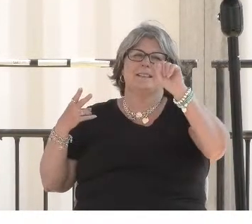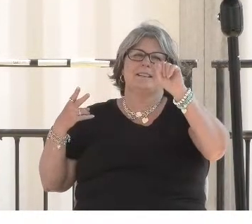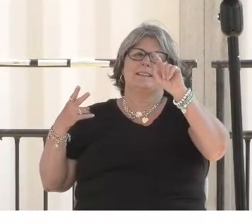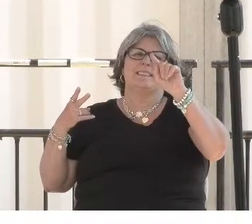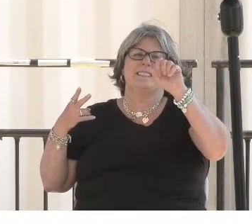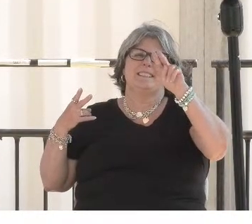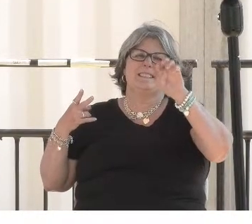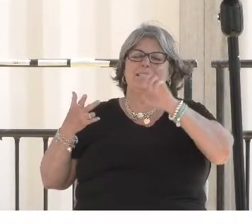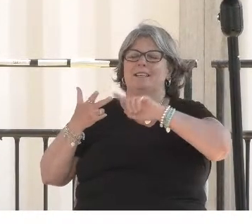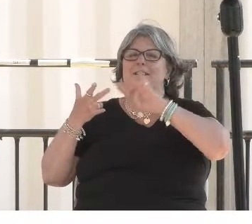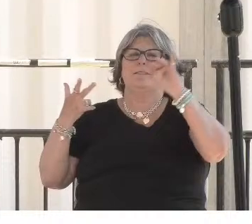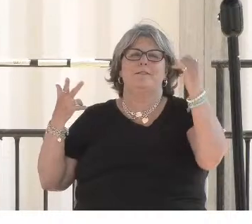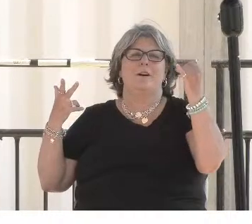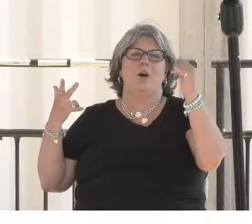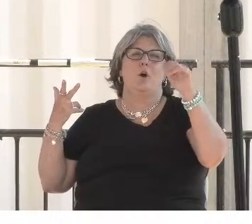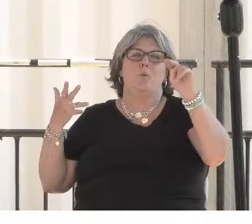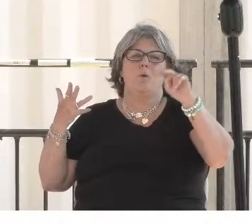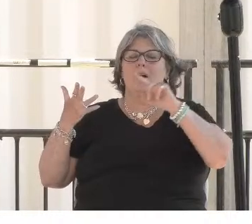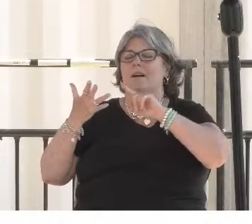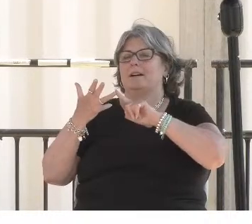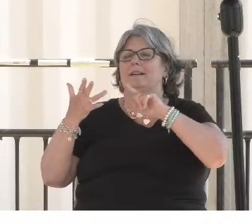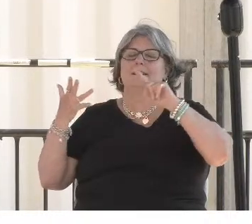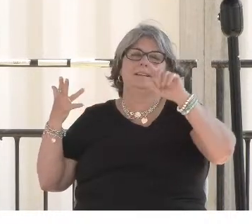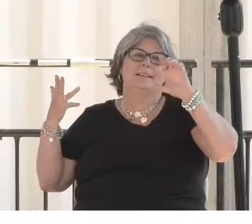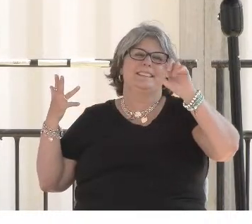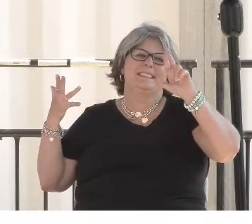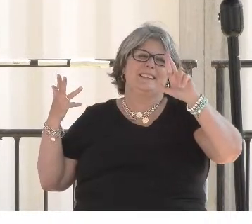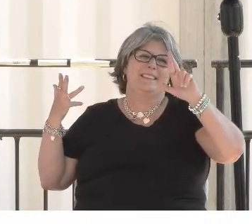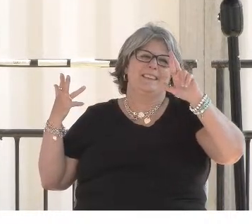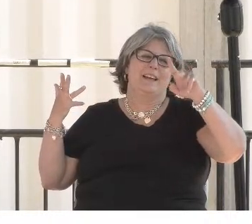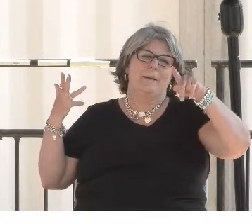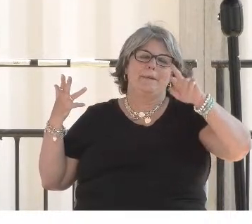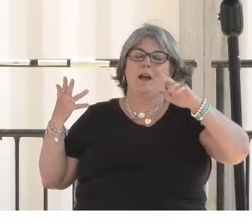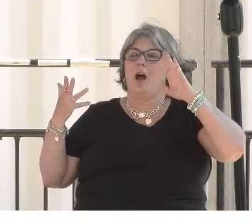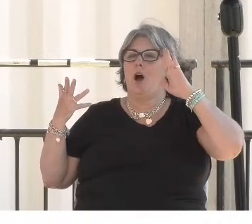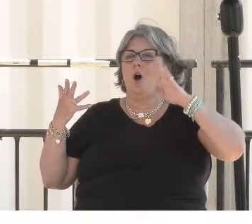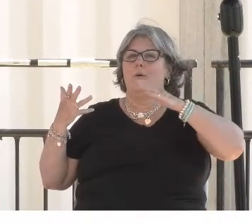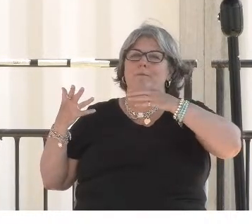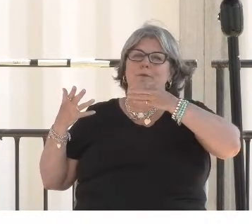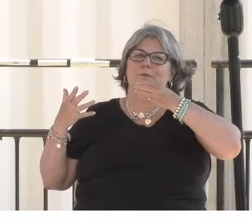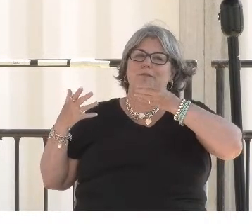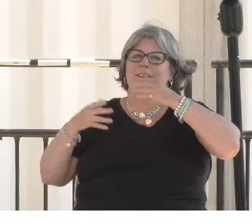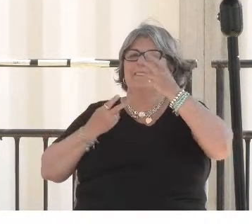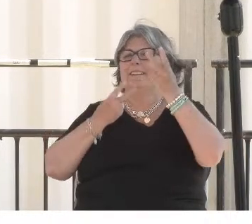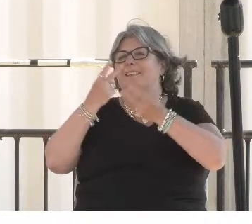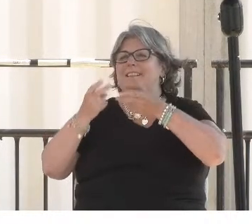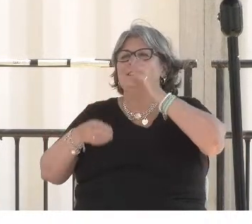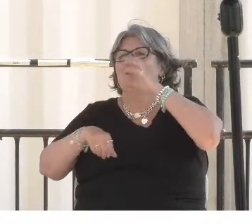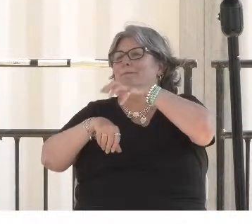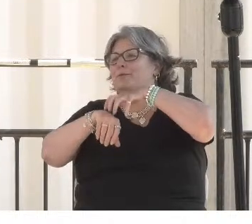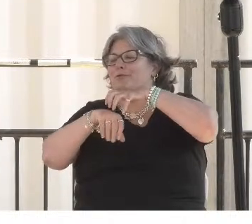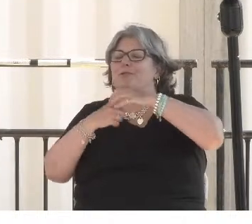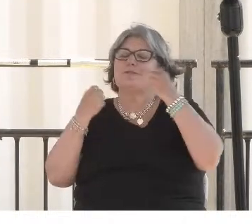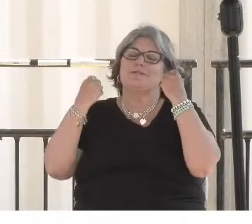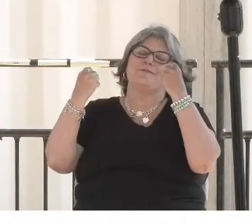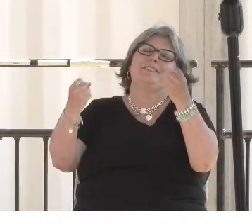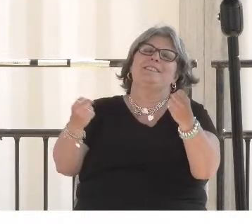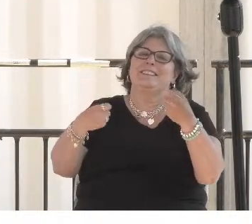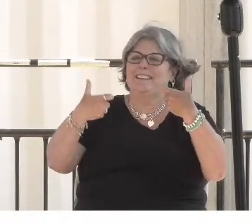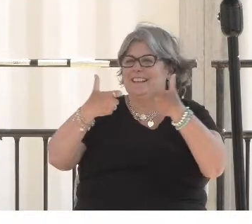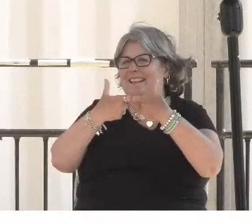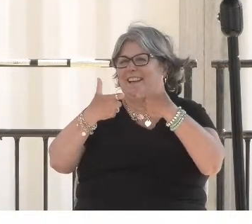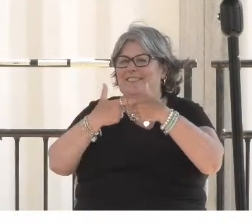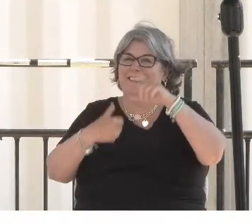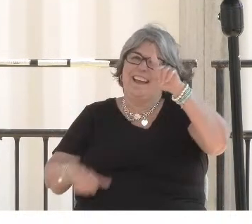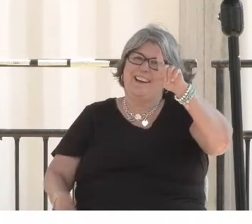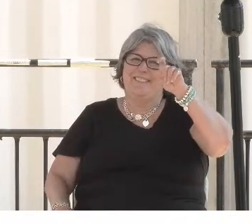Cynthia, Peter, I hope to meet you all in person one day. I hope to sip your grapes and visit your classrooms and drive an electric